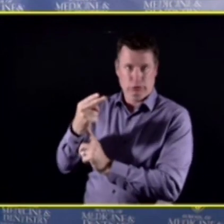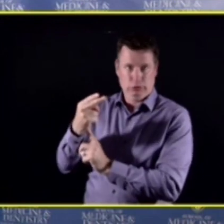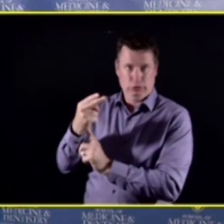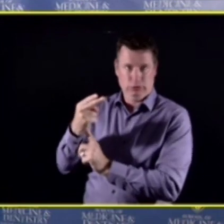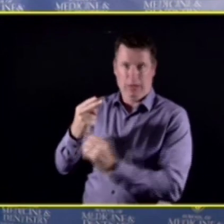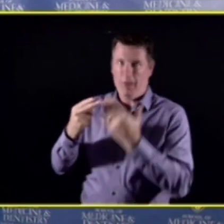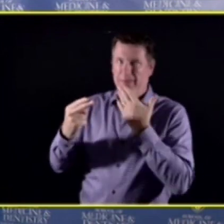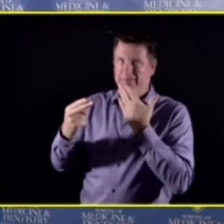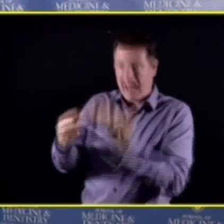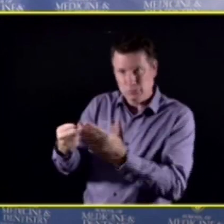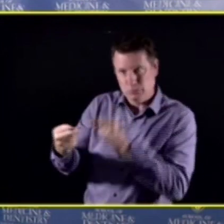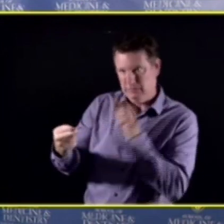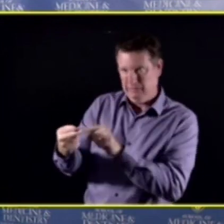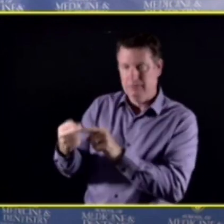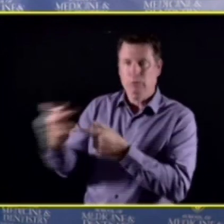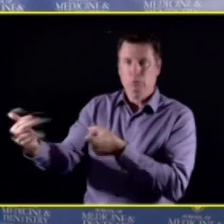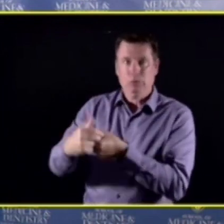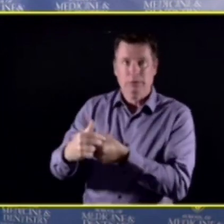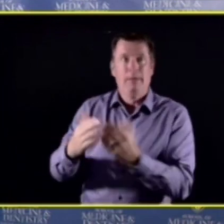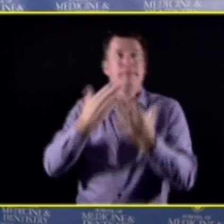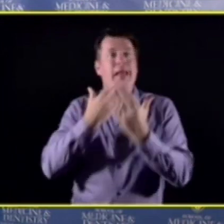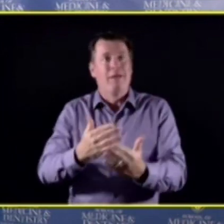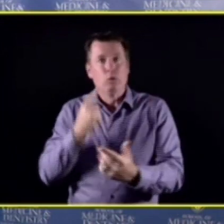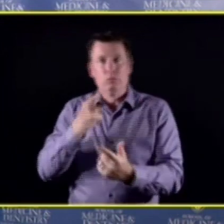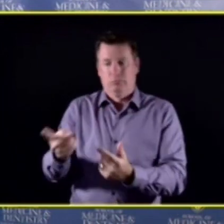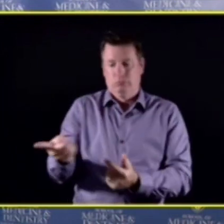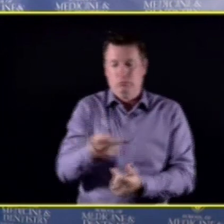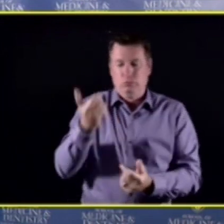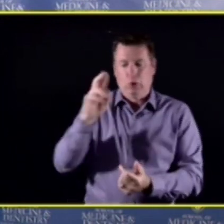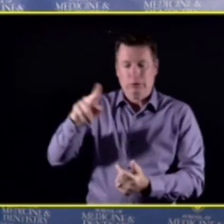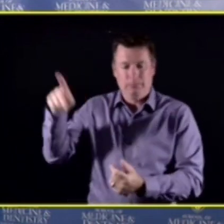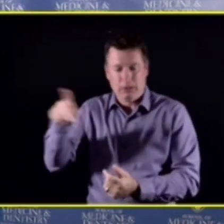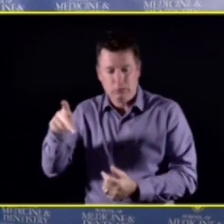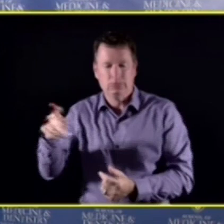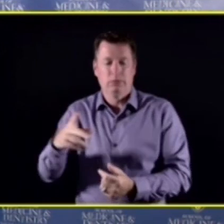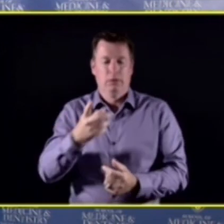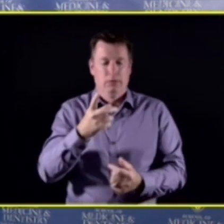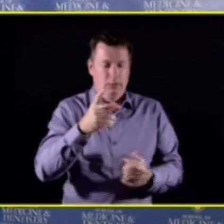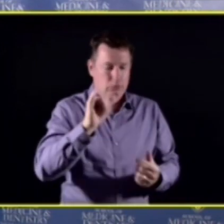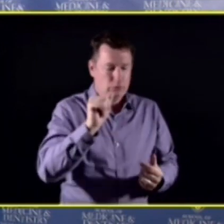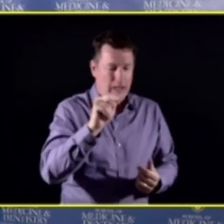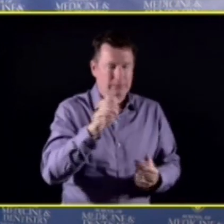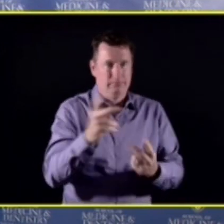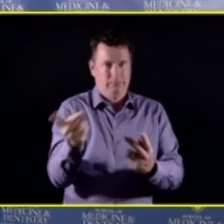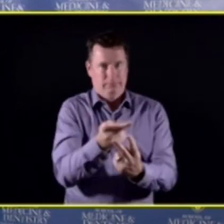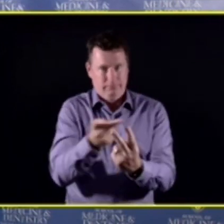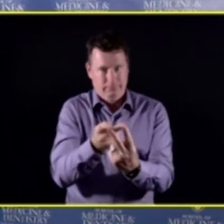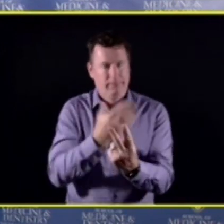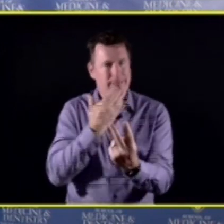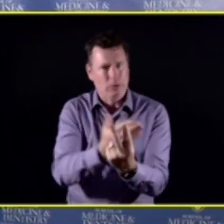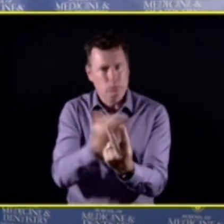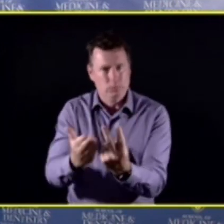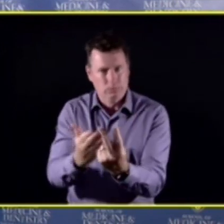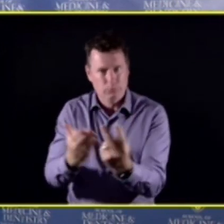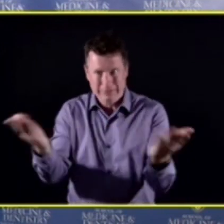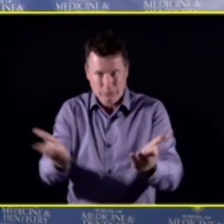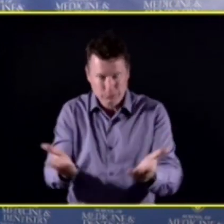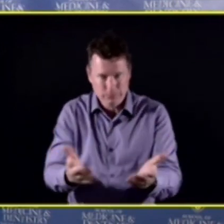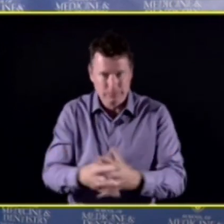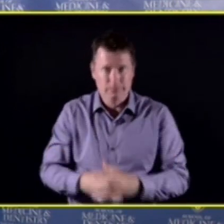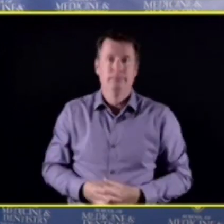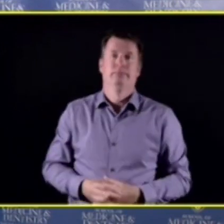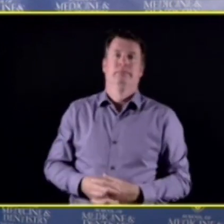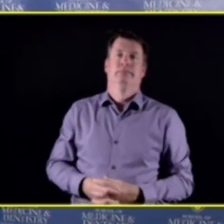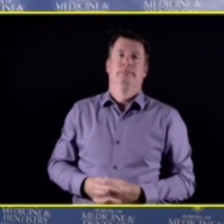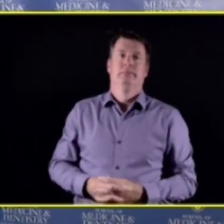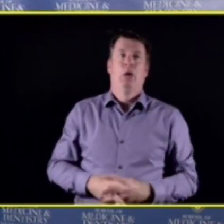Diseases and Critical Care at Strong Memorial Hospital, and Jane Shakaitis, President and CEO of UR Medicine Home Care. I want to thank